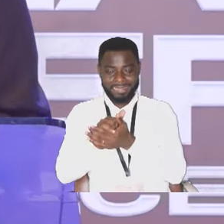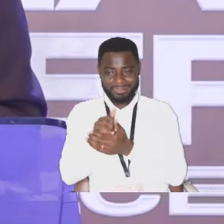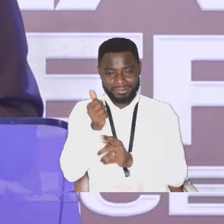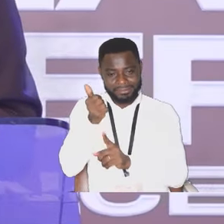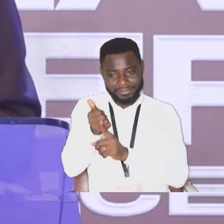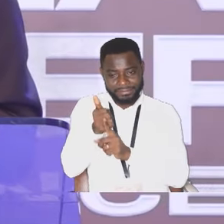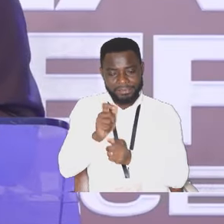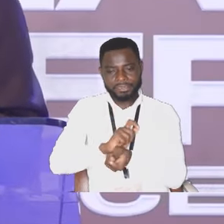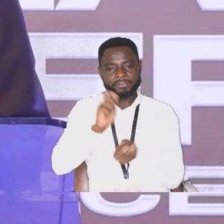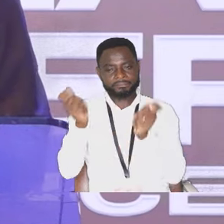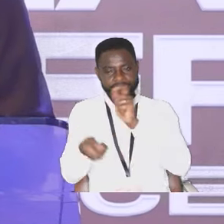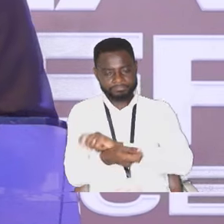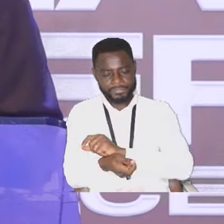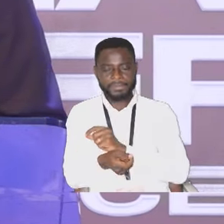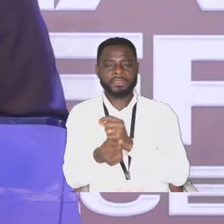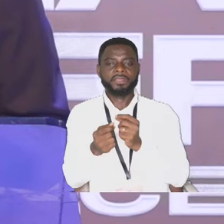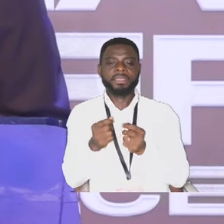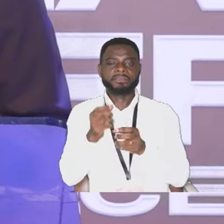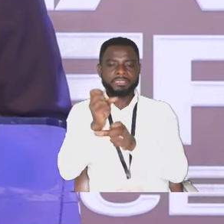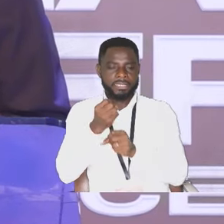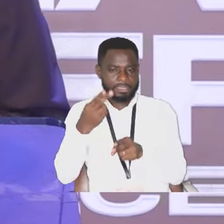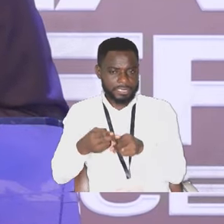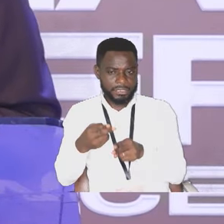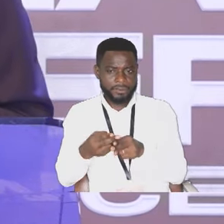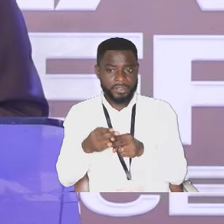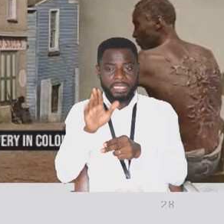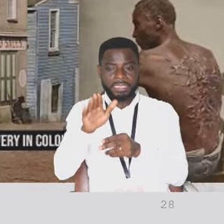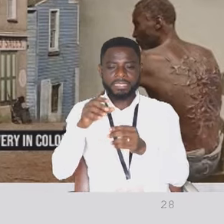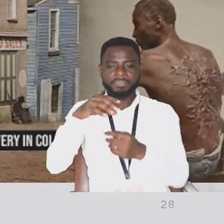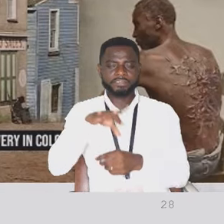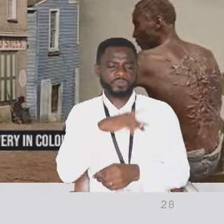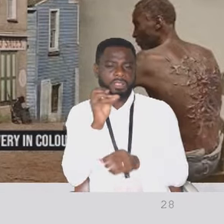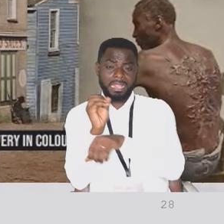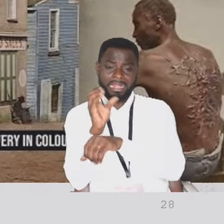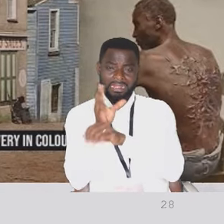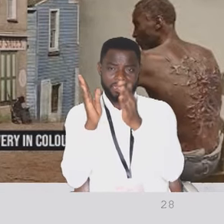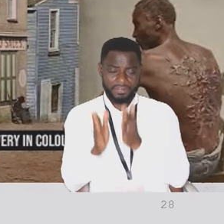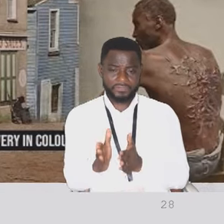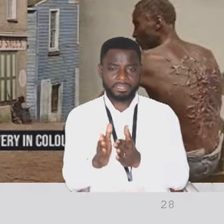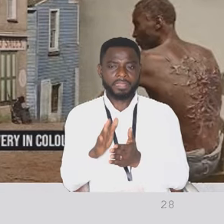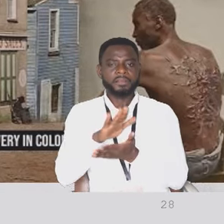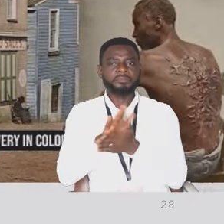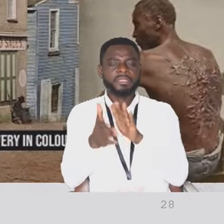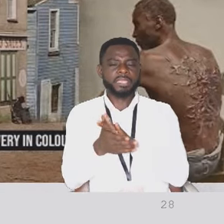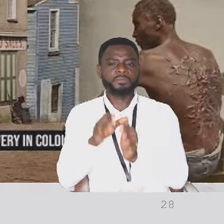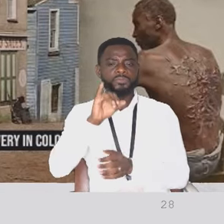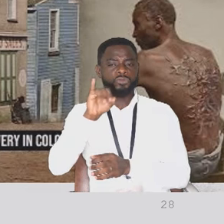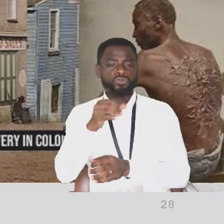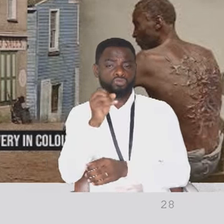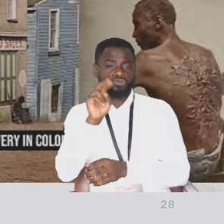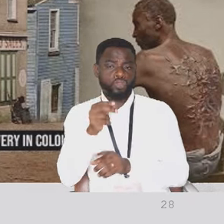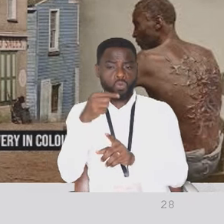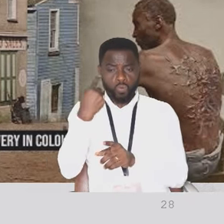then he gave the date. His spiritual advisor became John Newton, a former slave trader who had